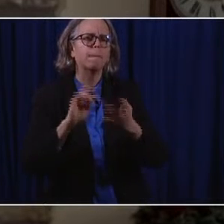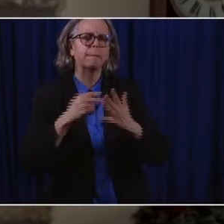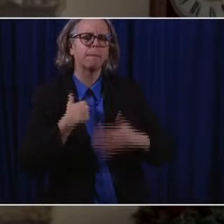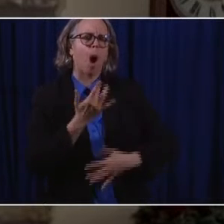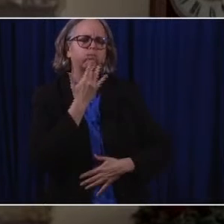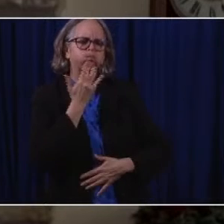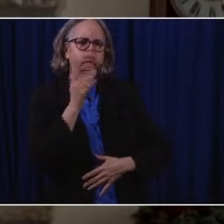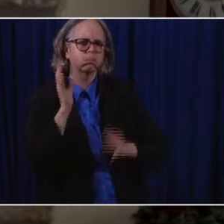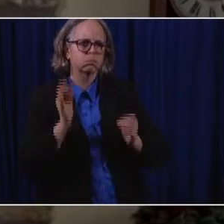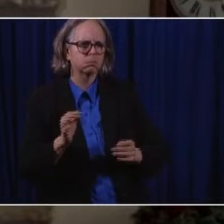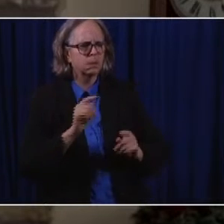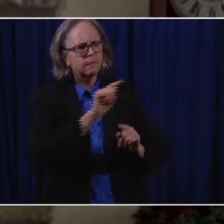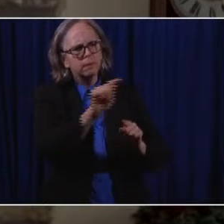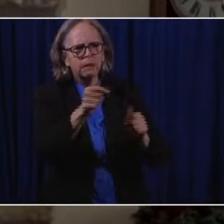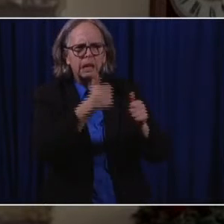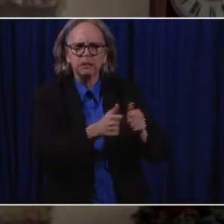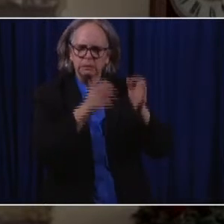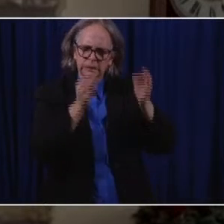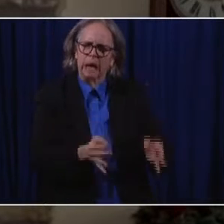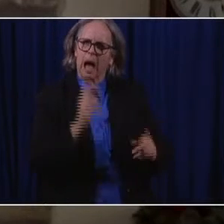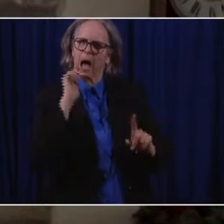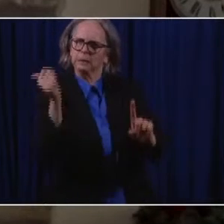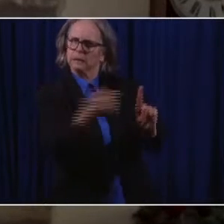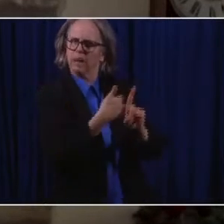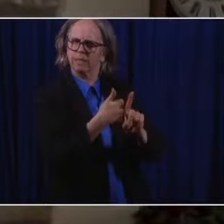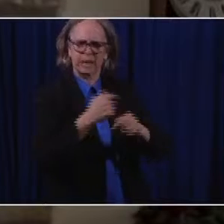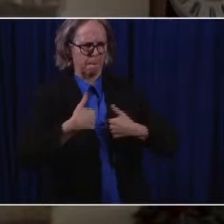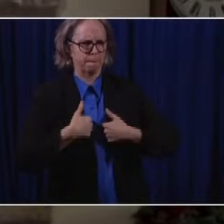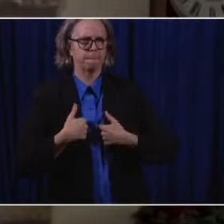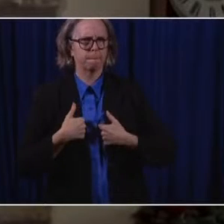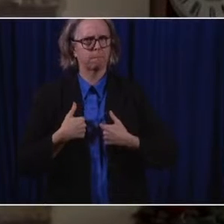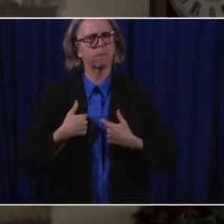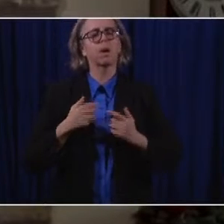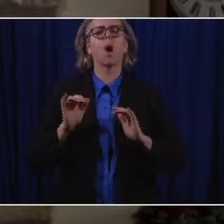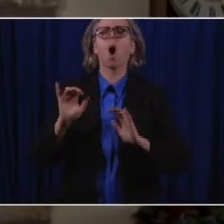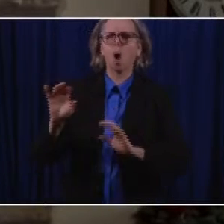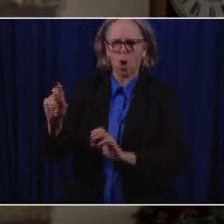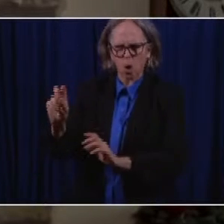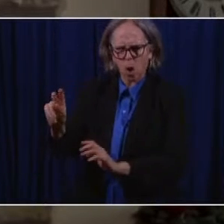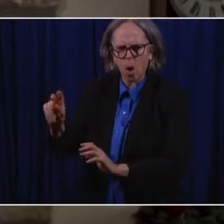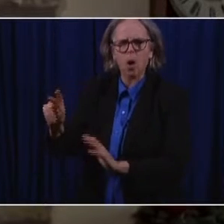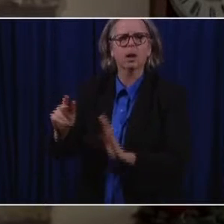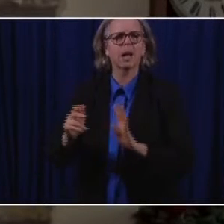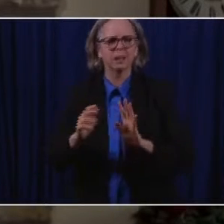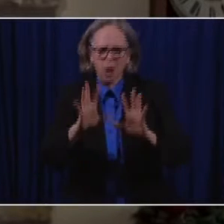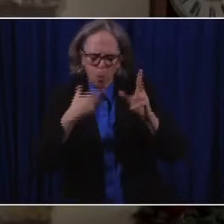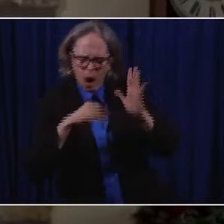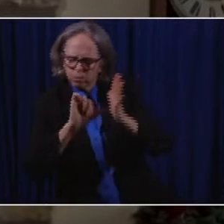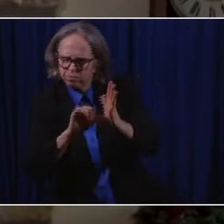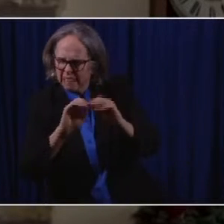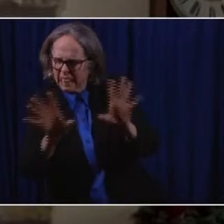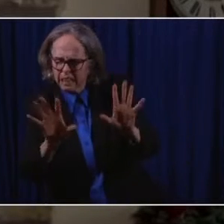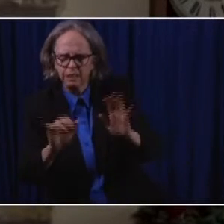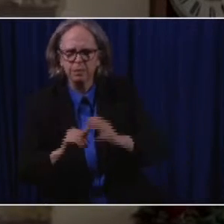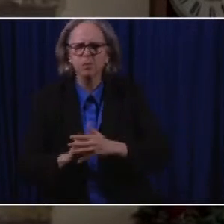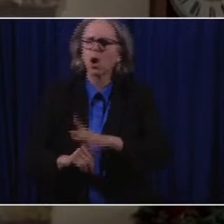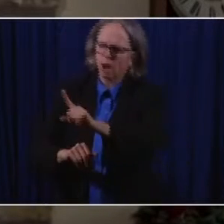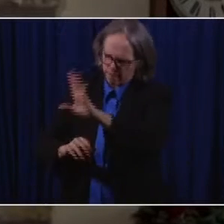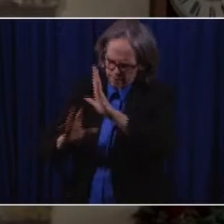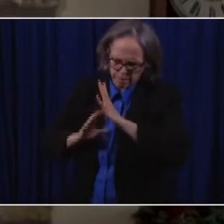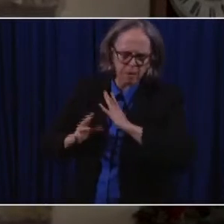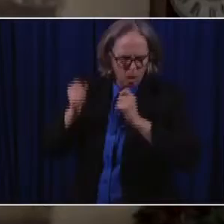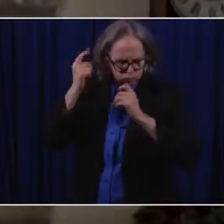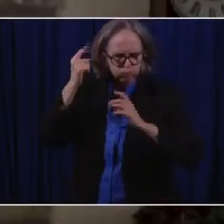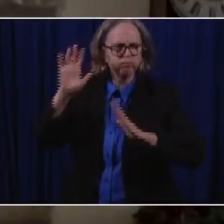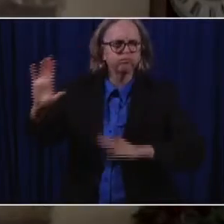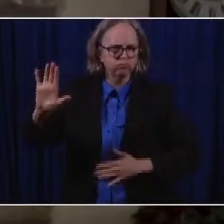to wear masks or wants to, they absolutely Okay. should. Okay. Thank you for letting me clarify. Sure. Okay. Sure.